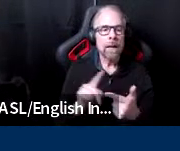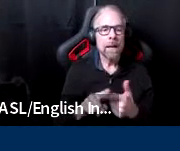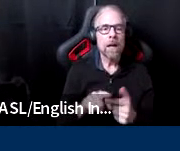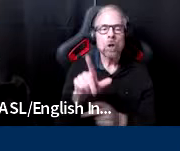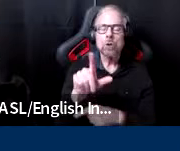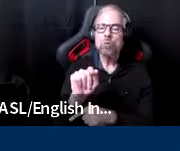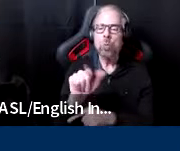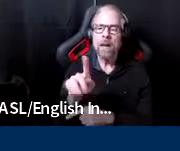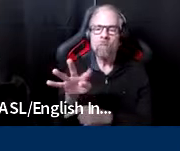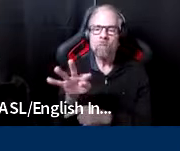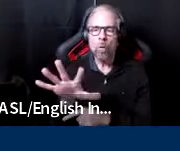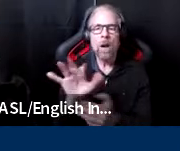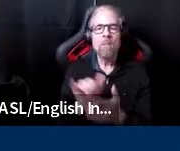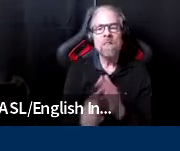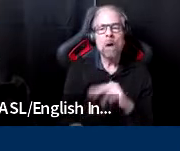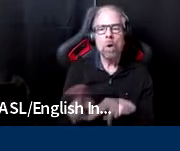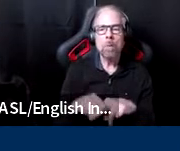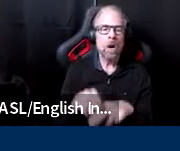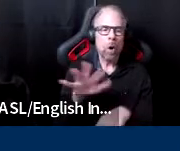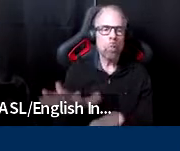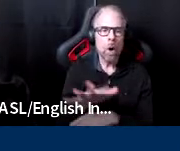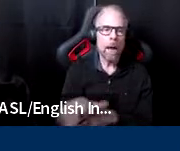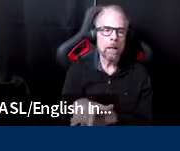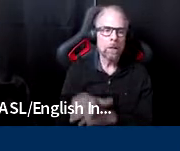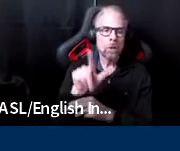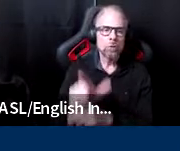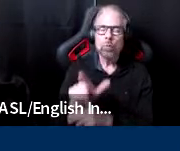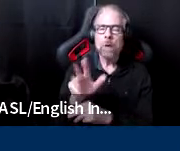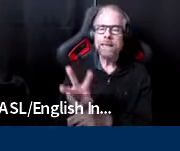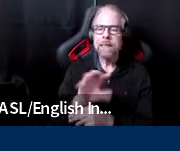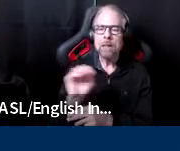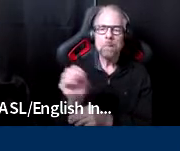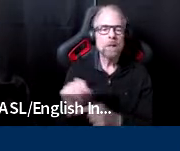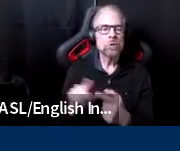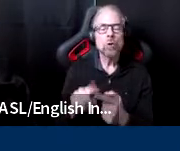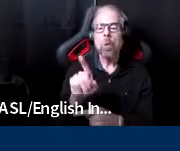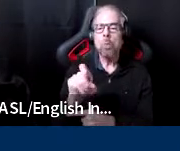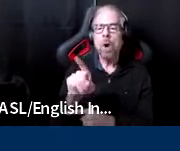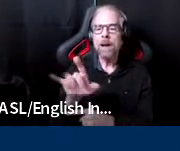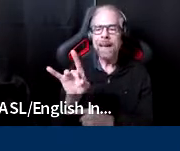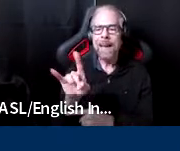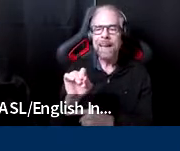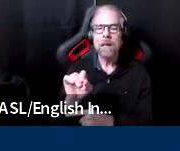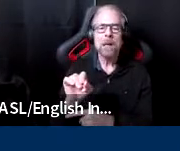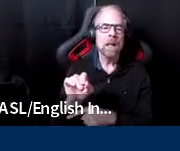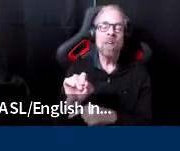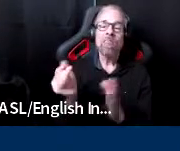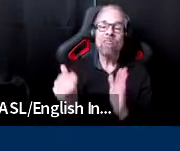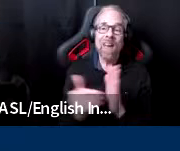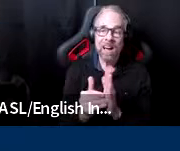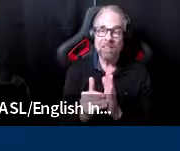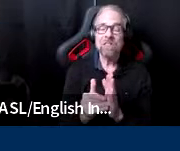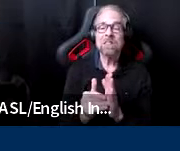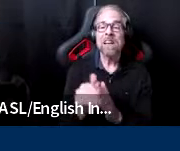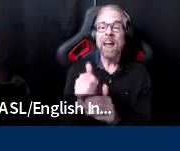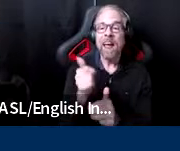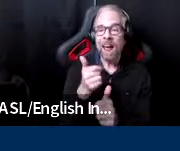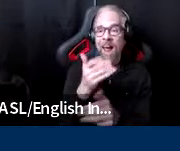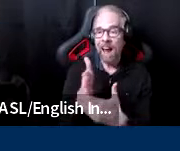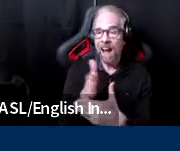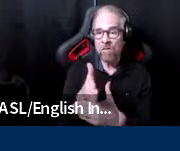about 26% to around 180,000 average weekday. And then the modified LPA with one